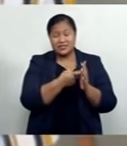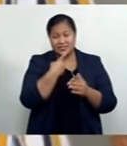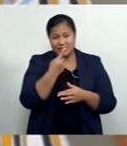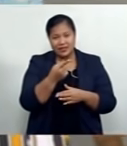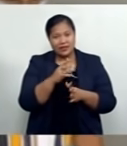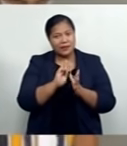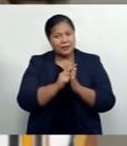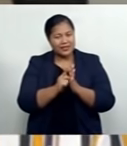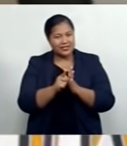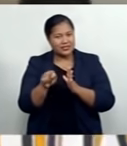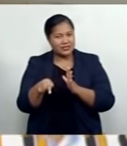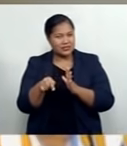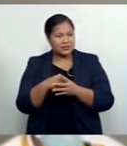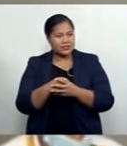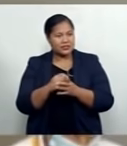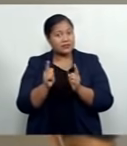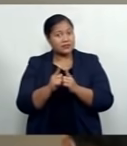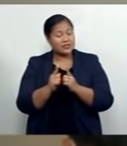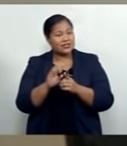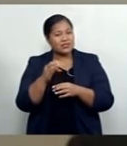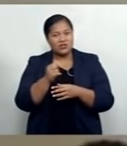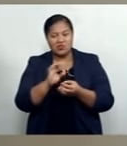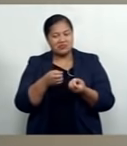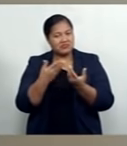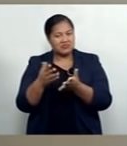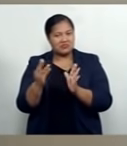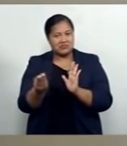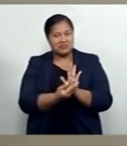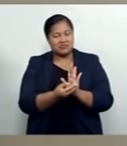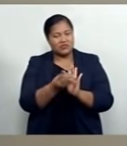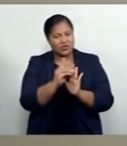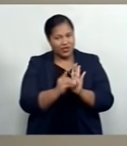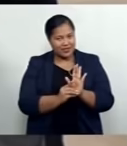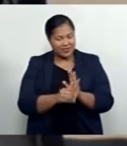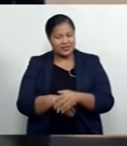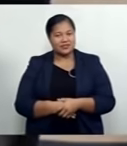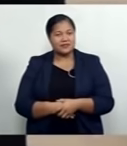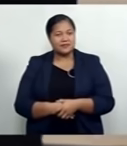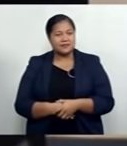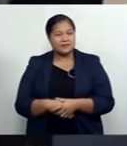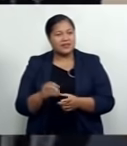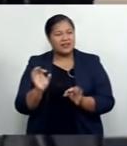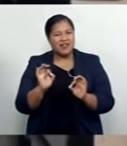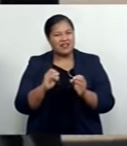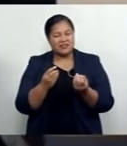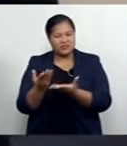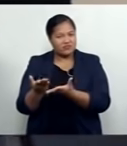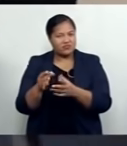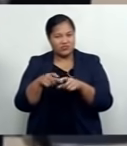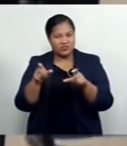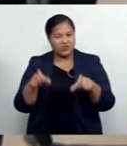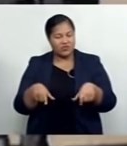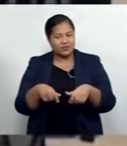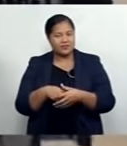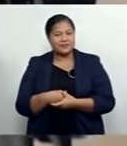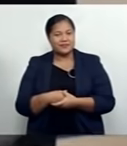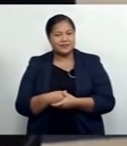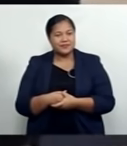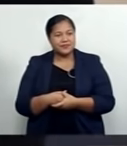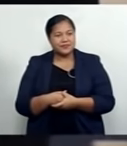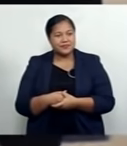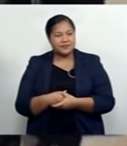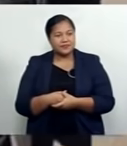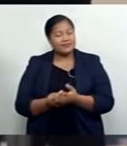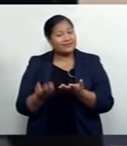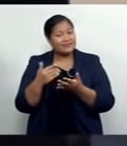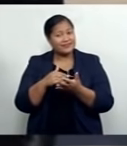of the said meeting is not provided in the plaintiff's affidavit in reply, neither has it been submitted to court as requested, adding